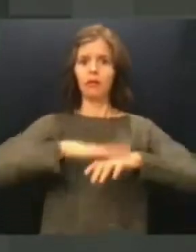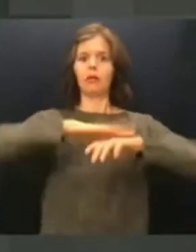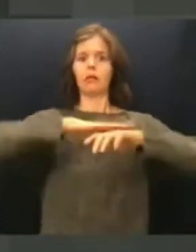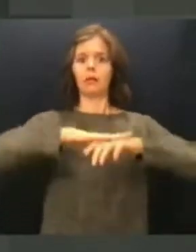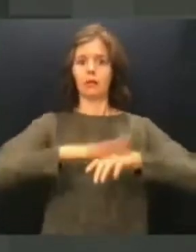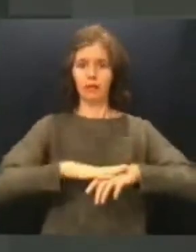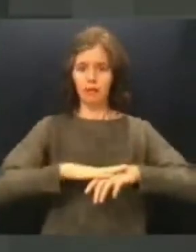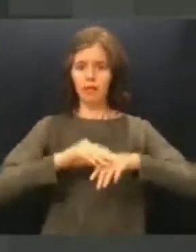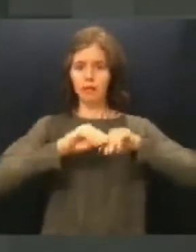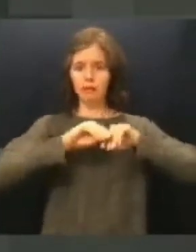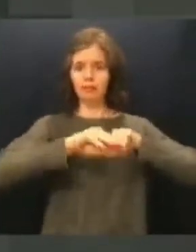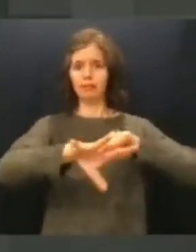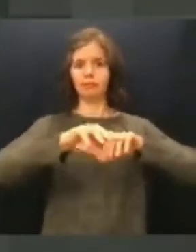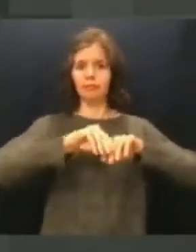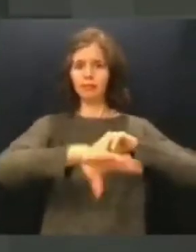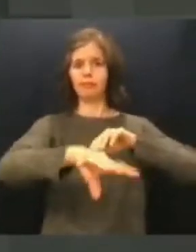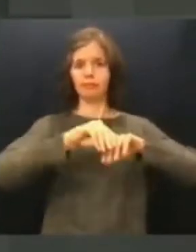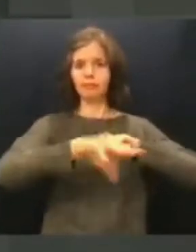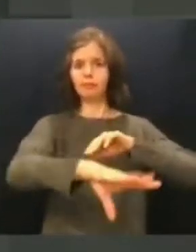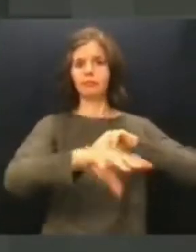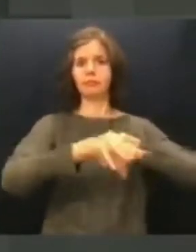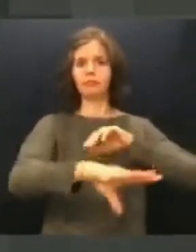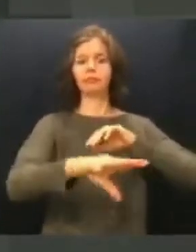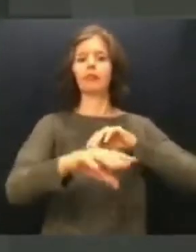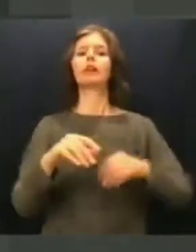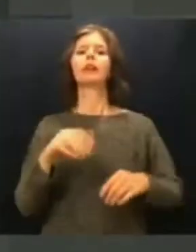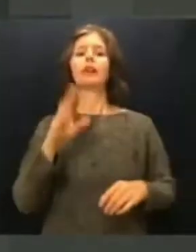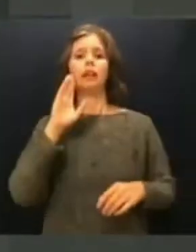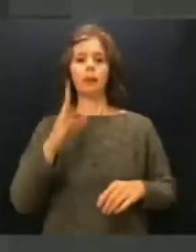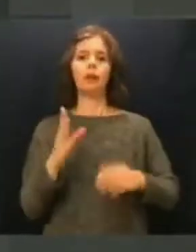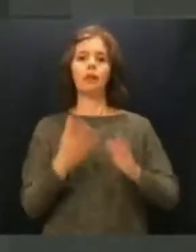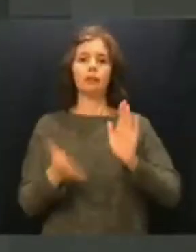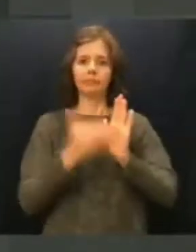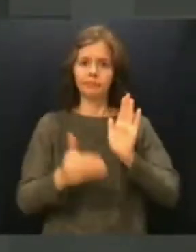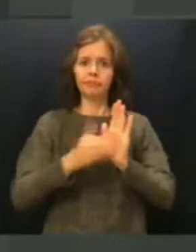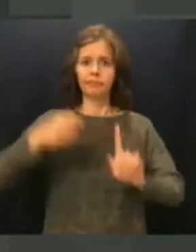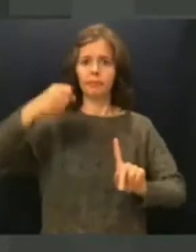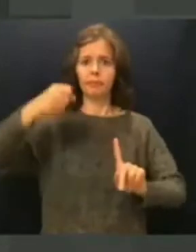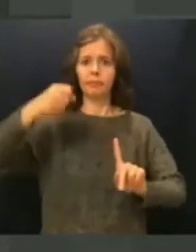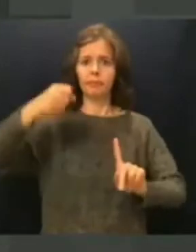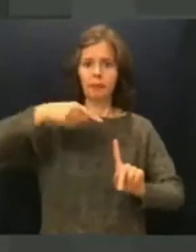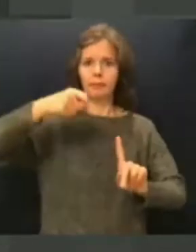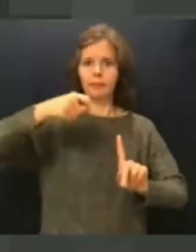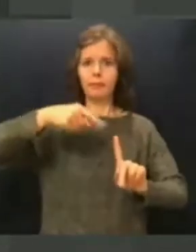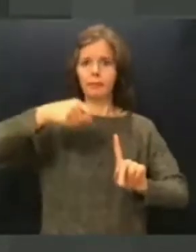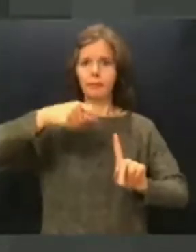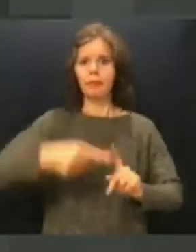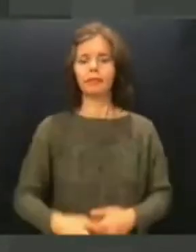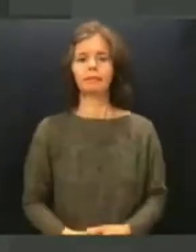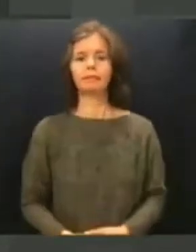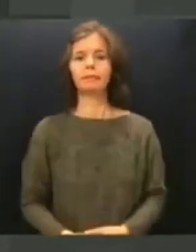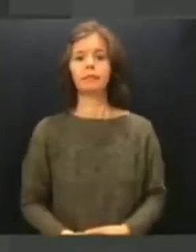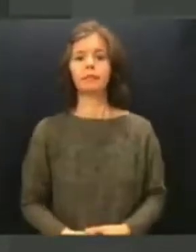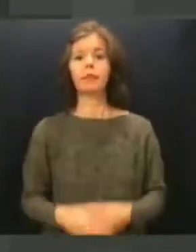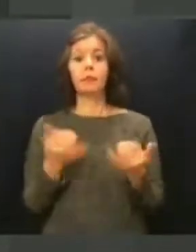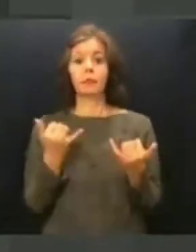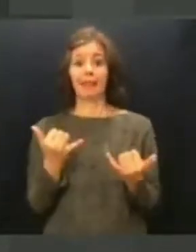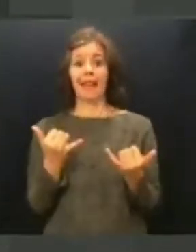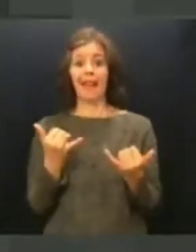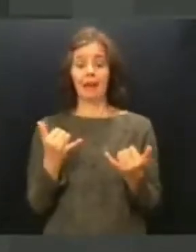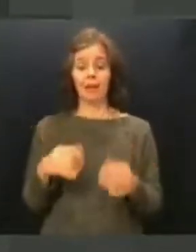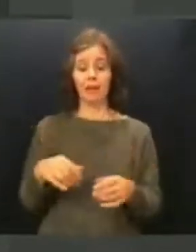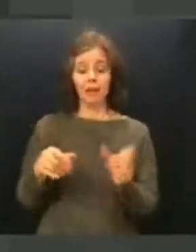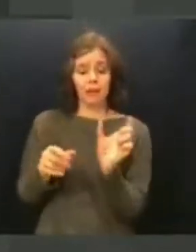and then it's activating the skulk sensor and going over and over again. But here, I've actually put a lock in between the piston,